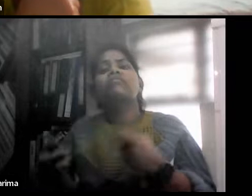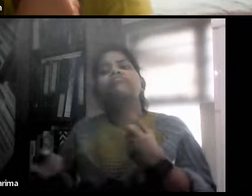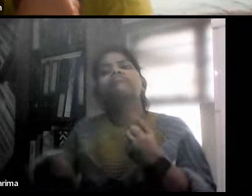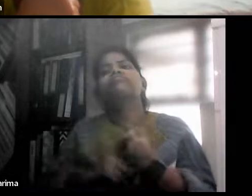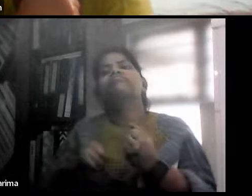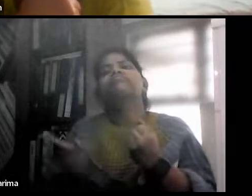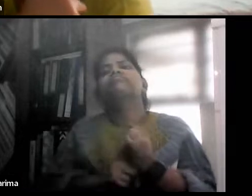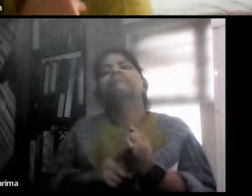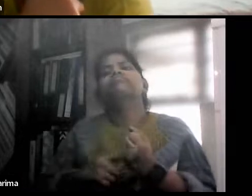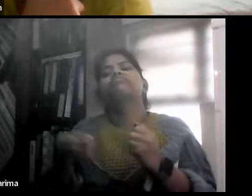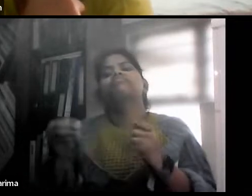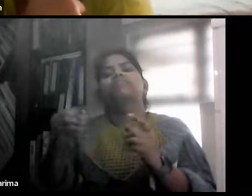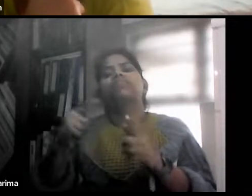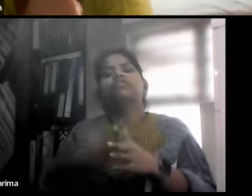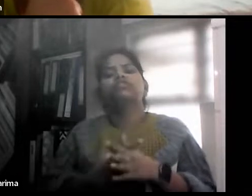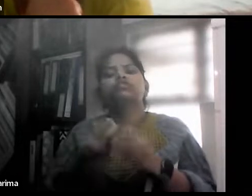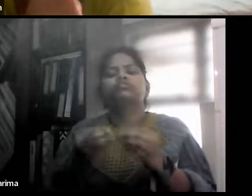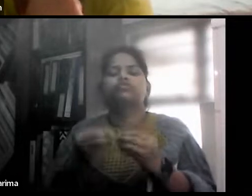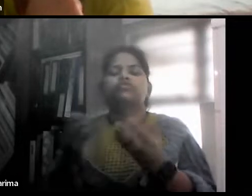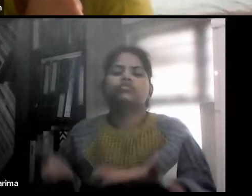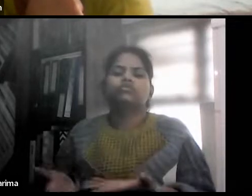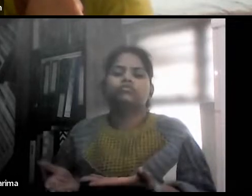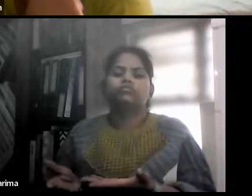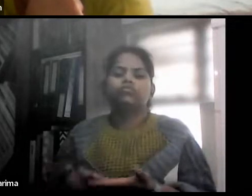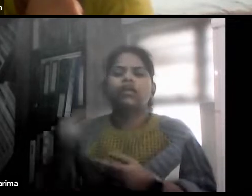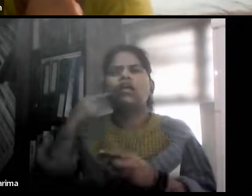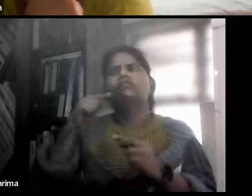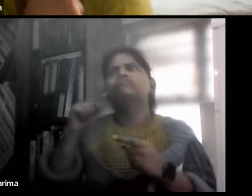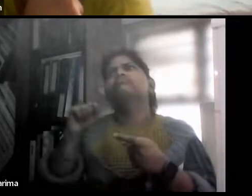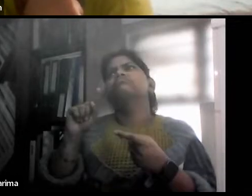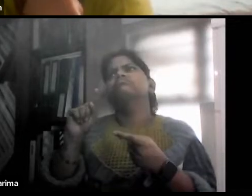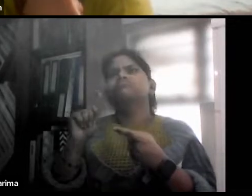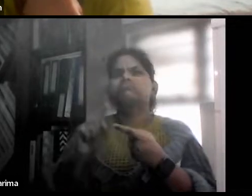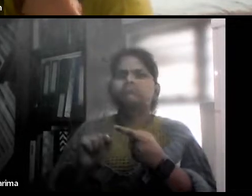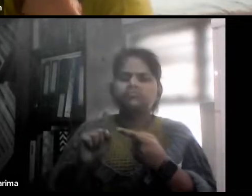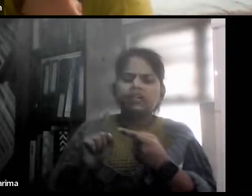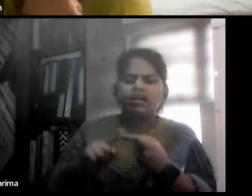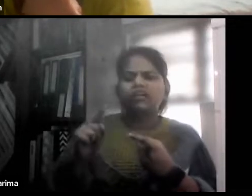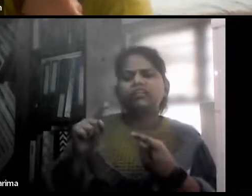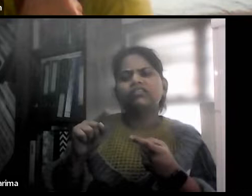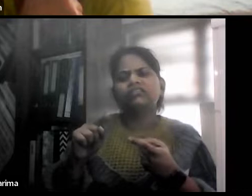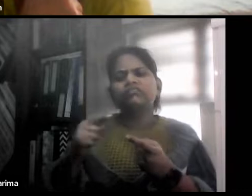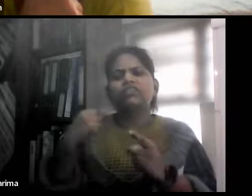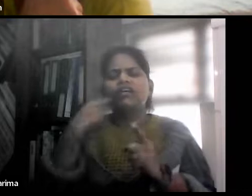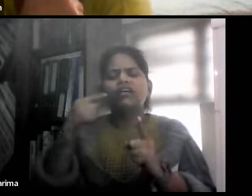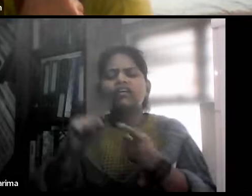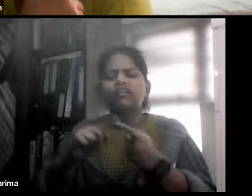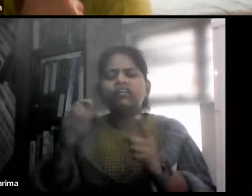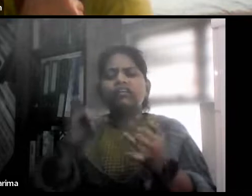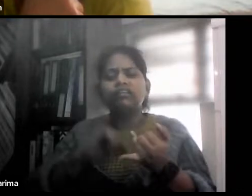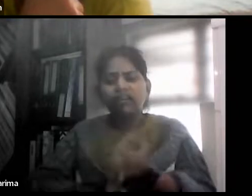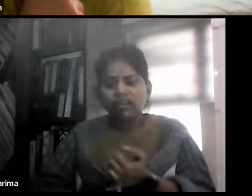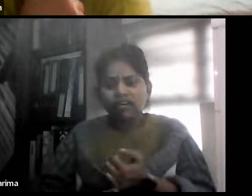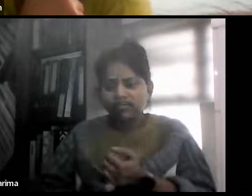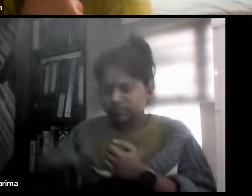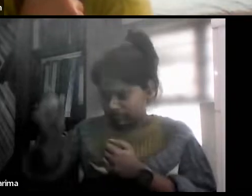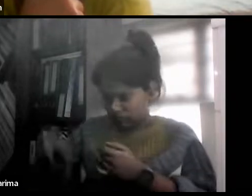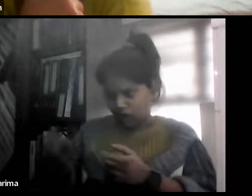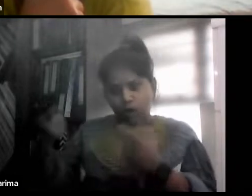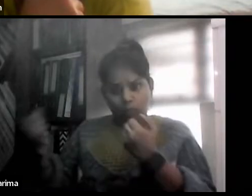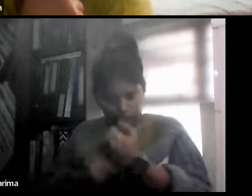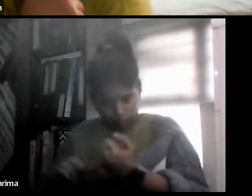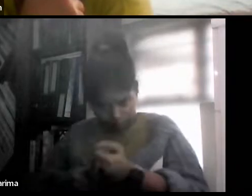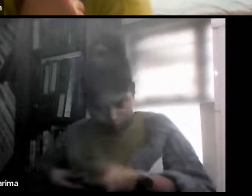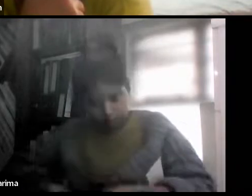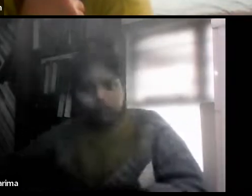is actually has to be punished. Any IAS officer has to be punished. The first thing the government will do, irrespective of DMK